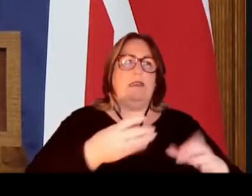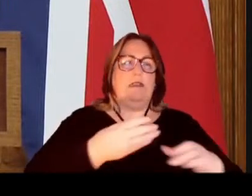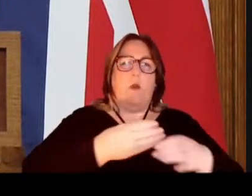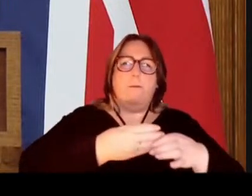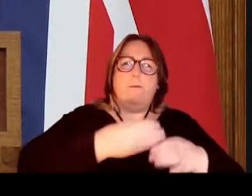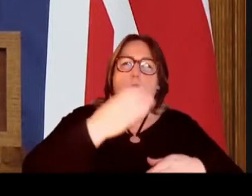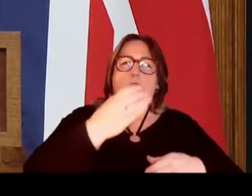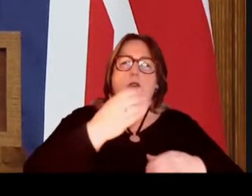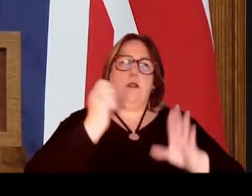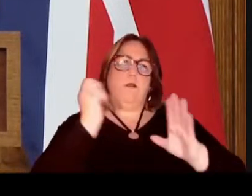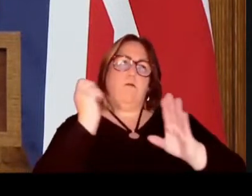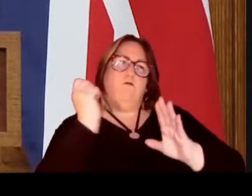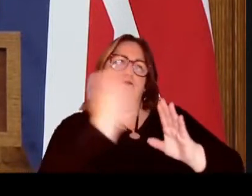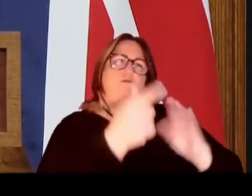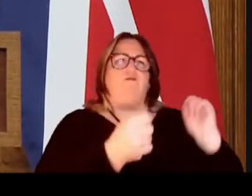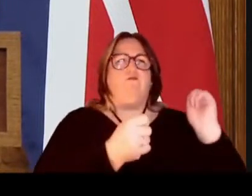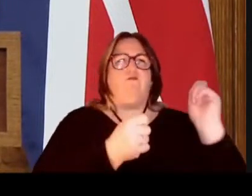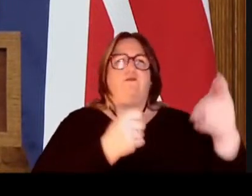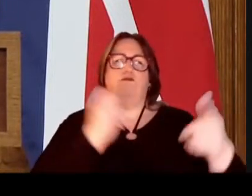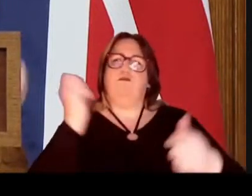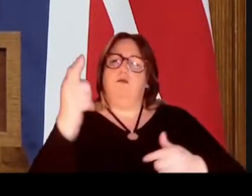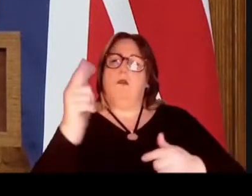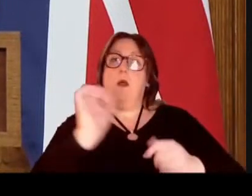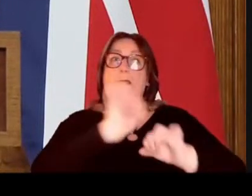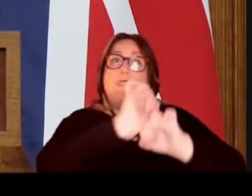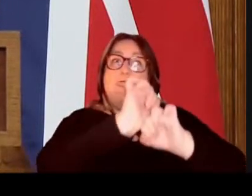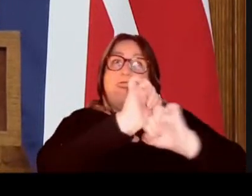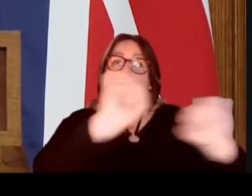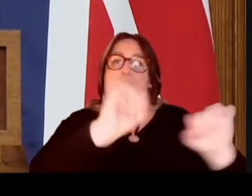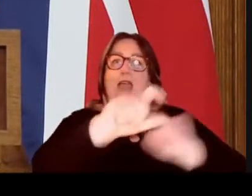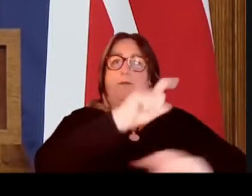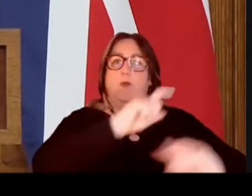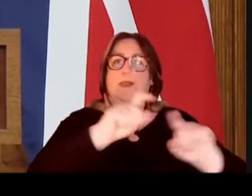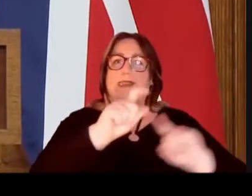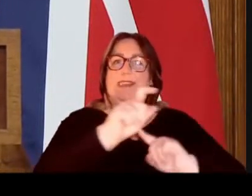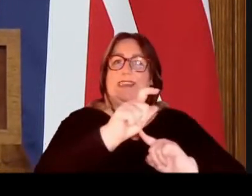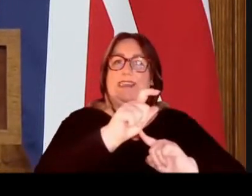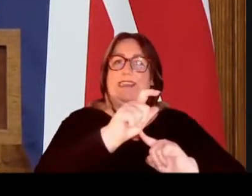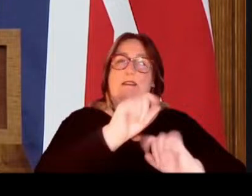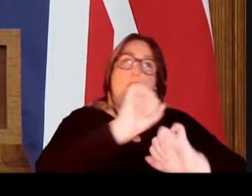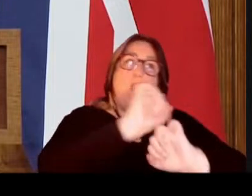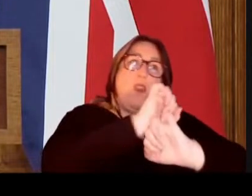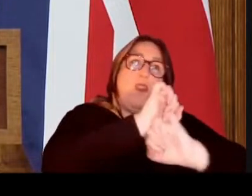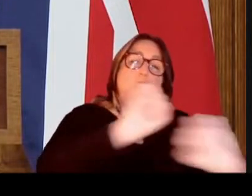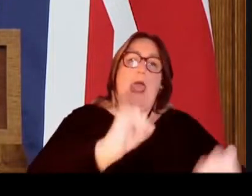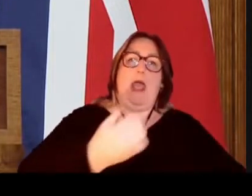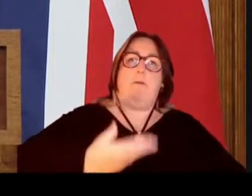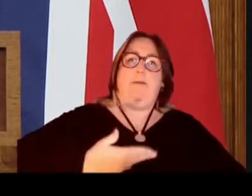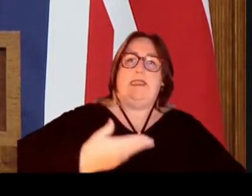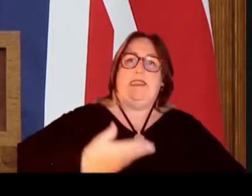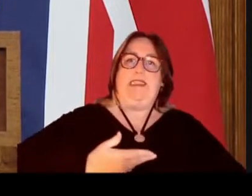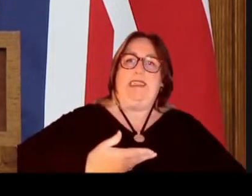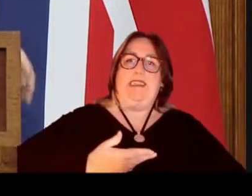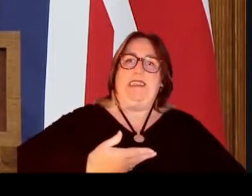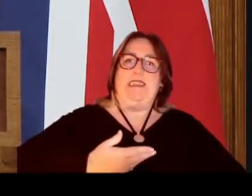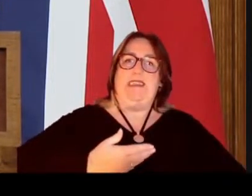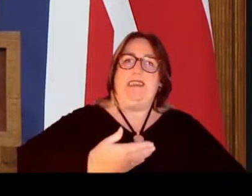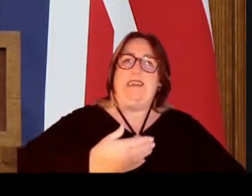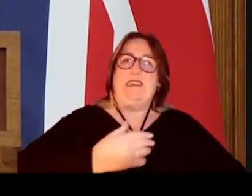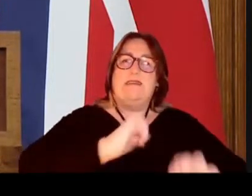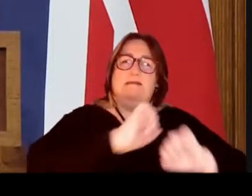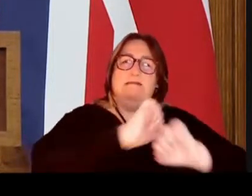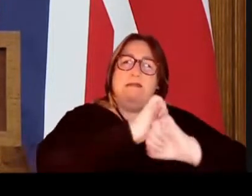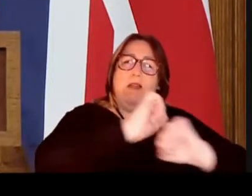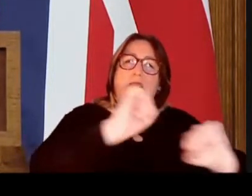mosque, police officers attacked, including those who are on the scene responding to this vile murder.